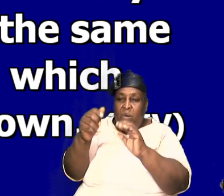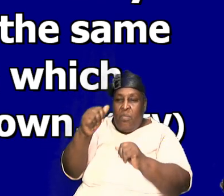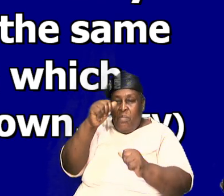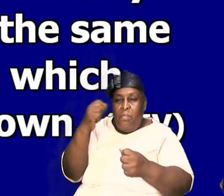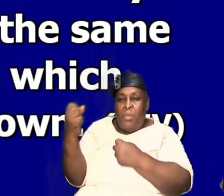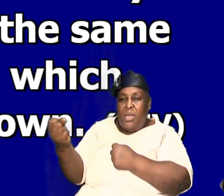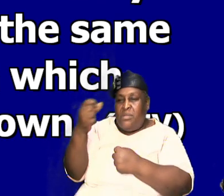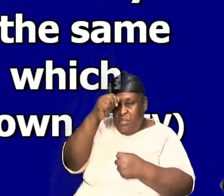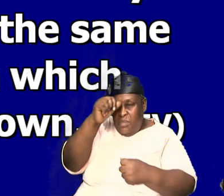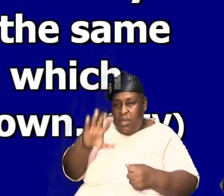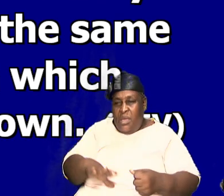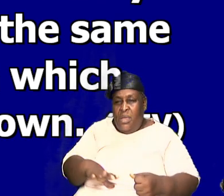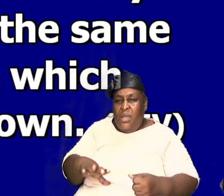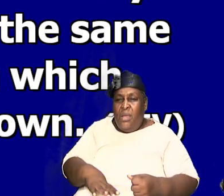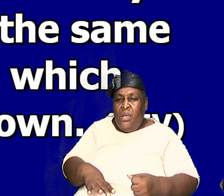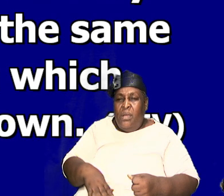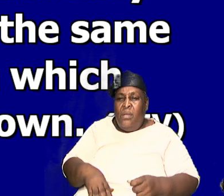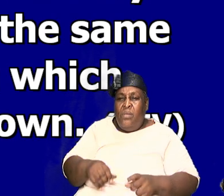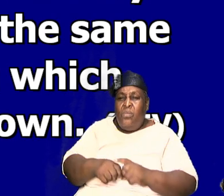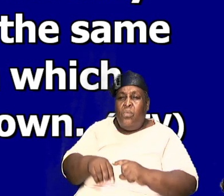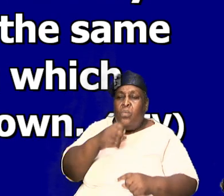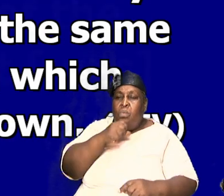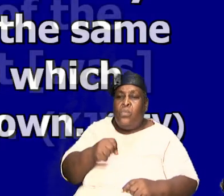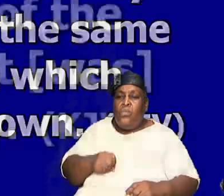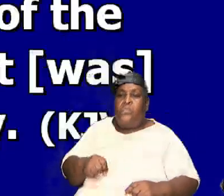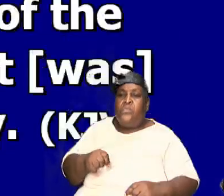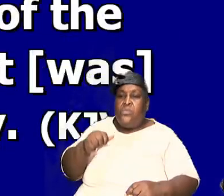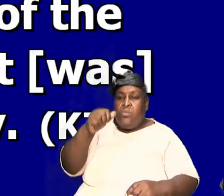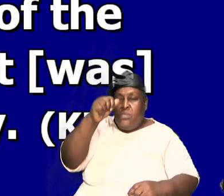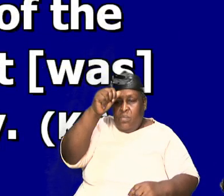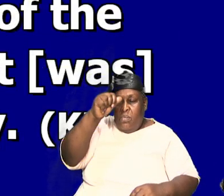of old men of renown.